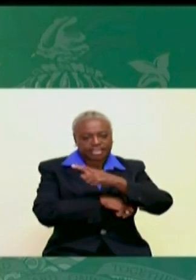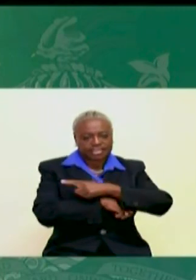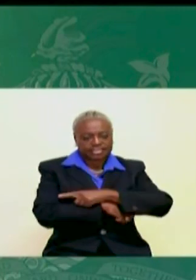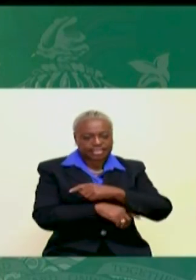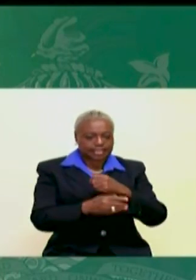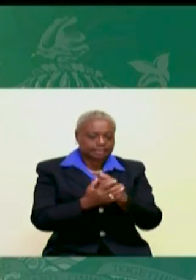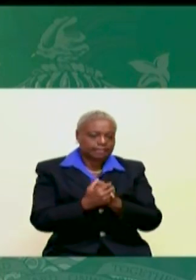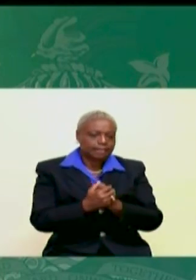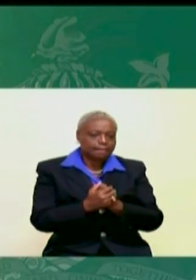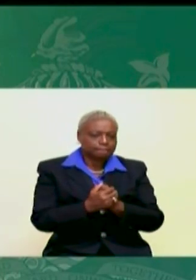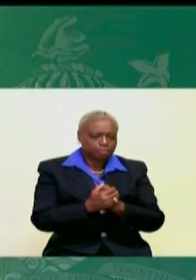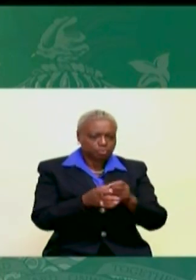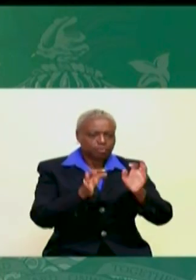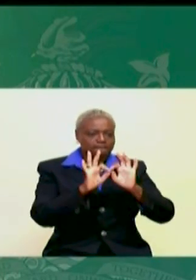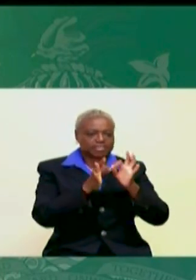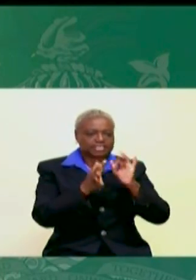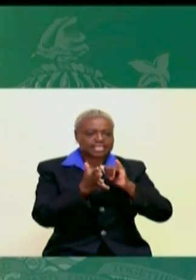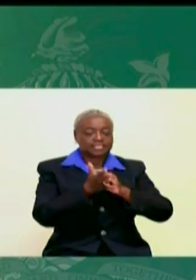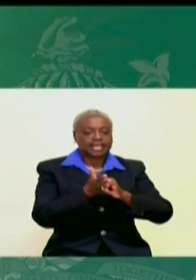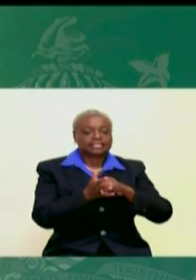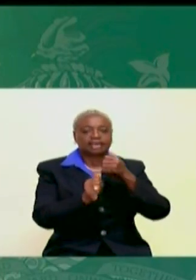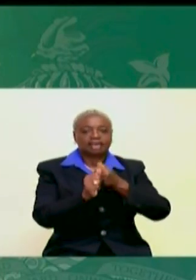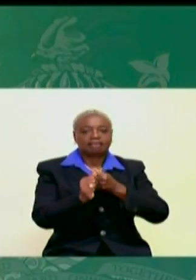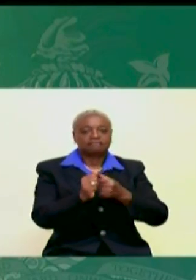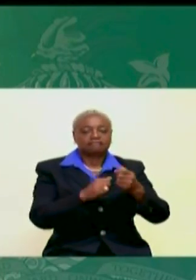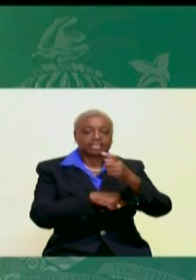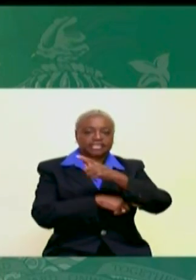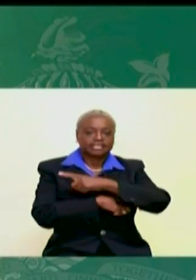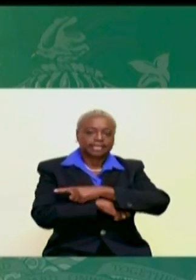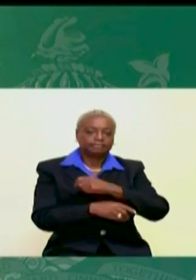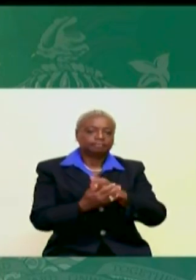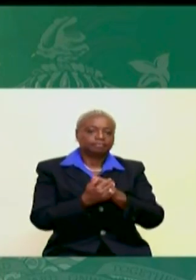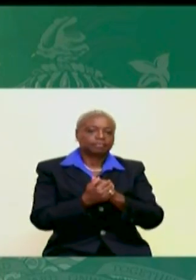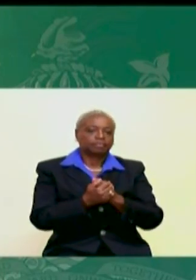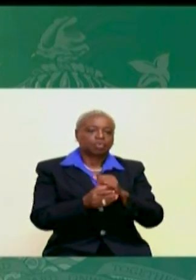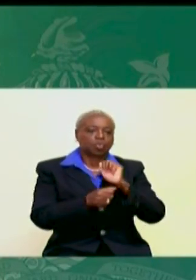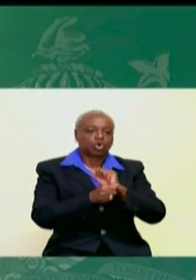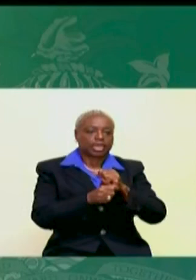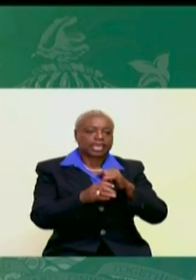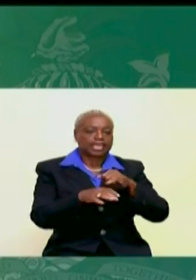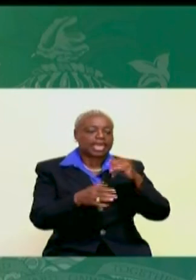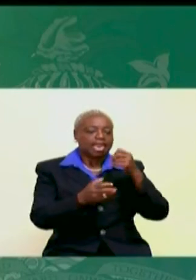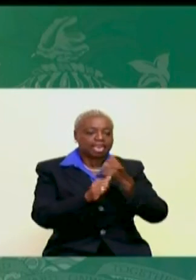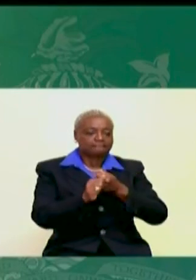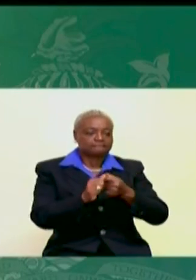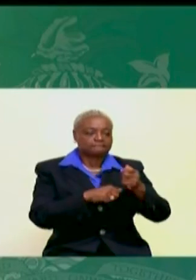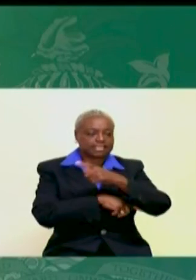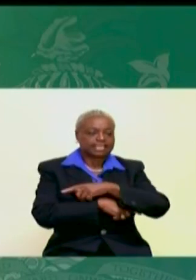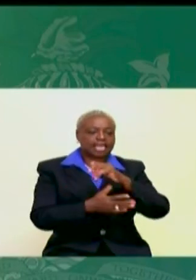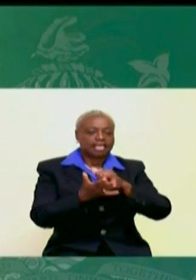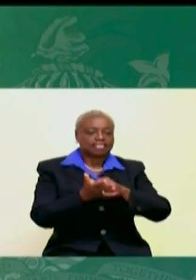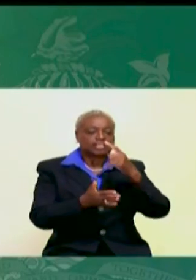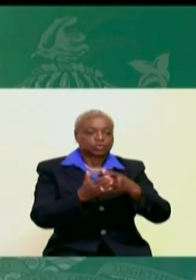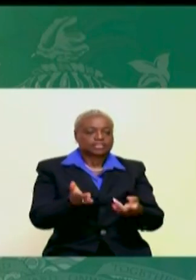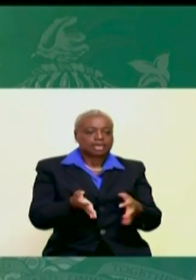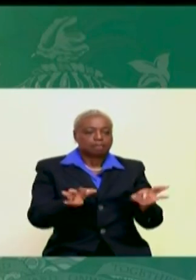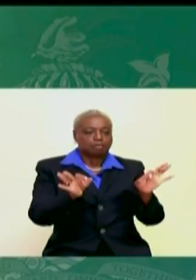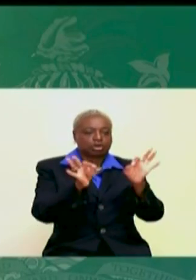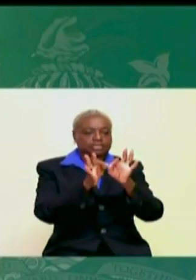we're working it every day. We're fixing that every day, Madam Speaker. We're working that every day. That's what's important to me, Madam